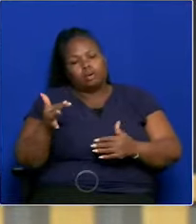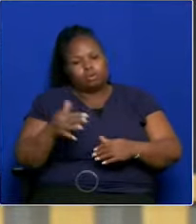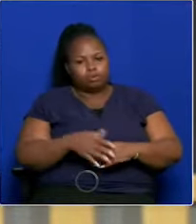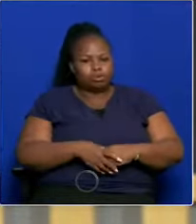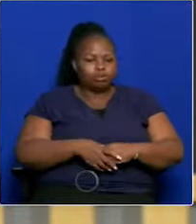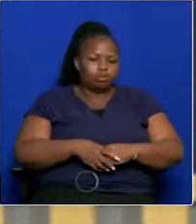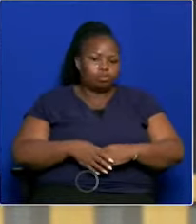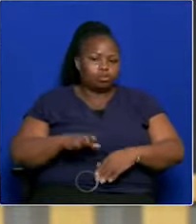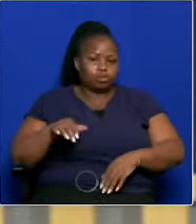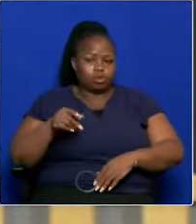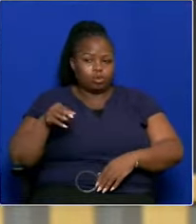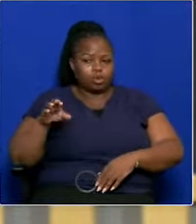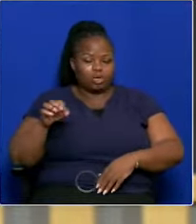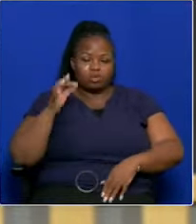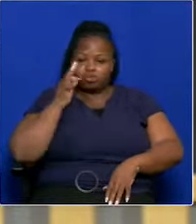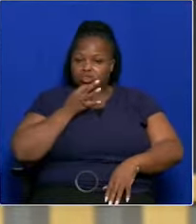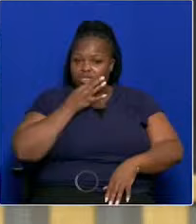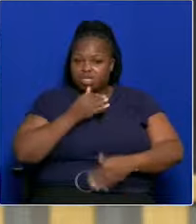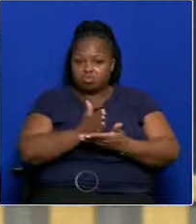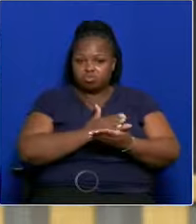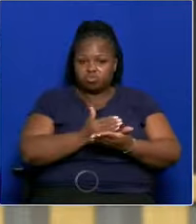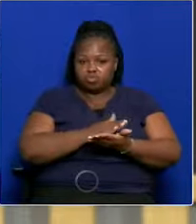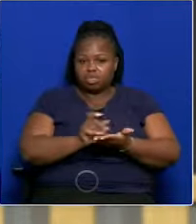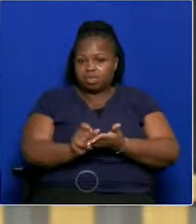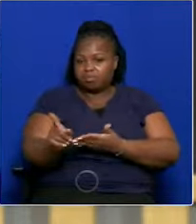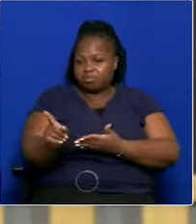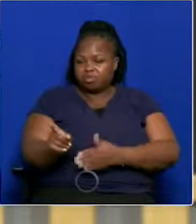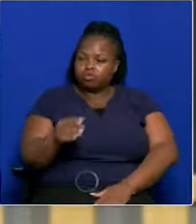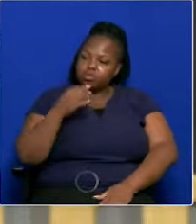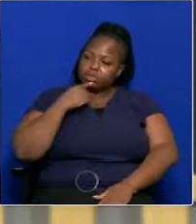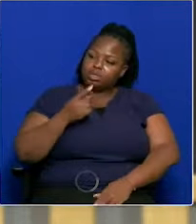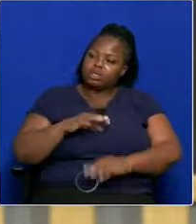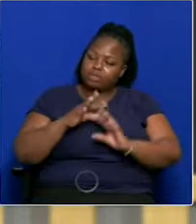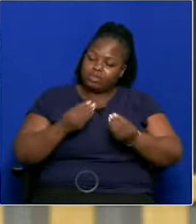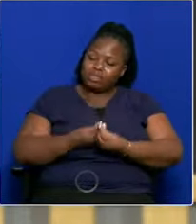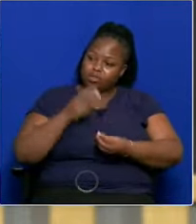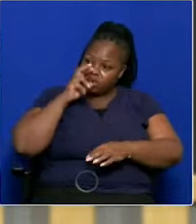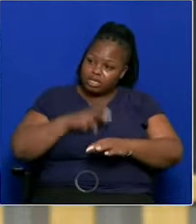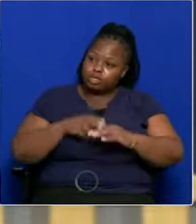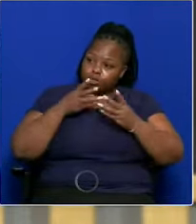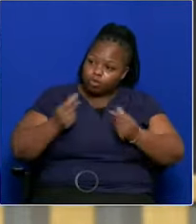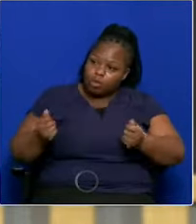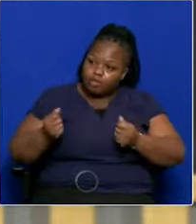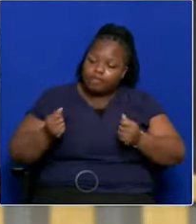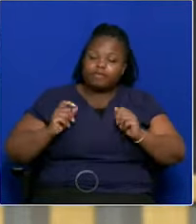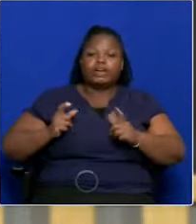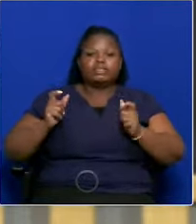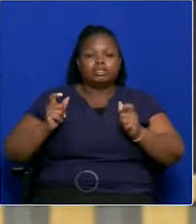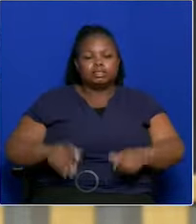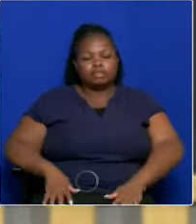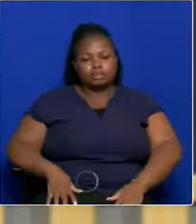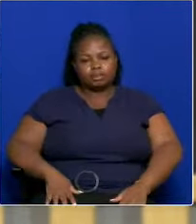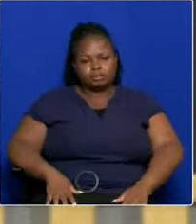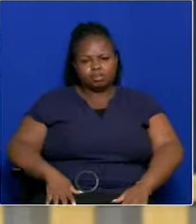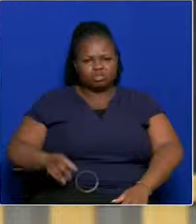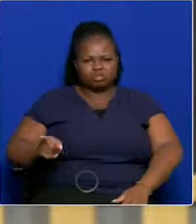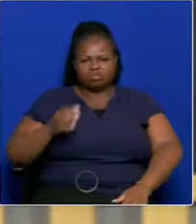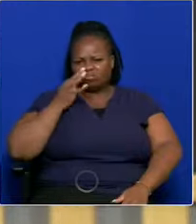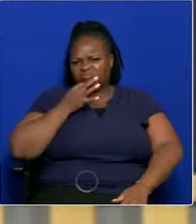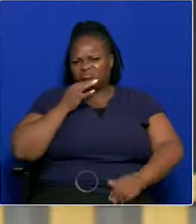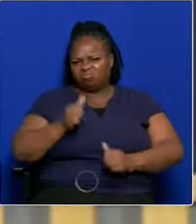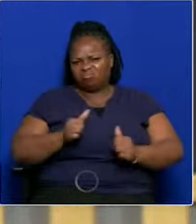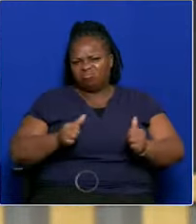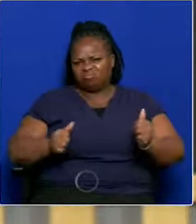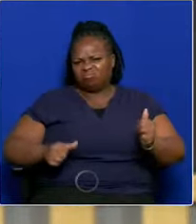you were sharing these to say these are the things we need to deal with. So when I say, but he's a junior employee with absolutely